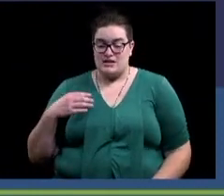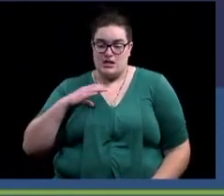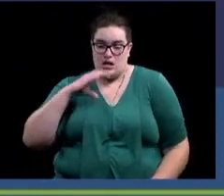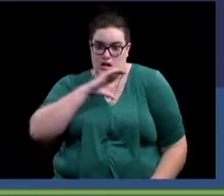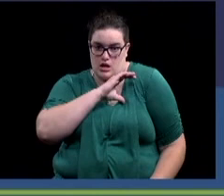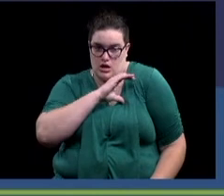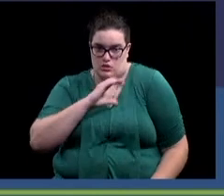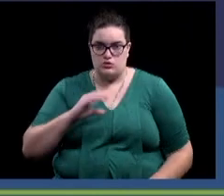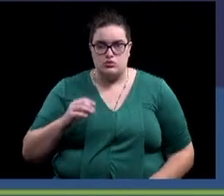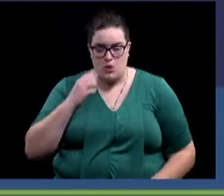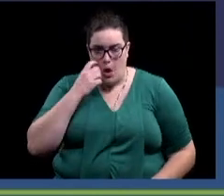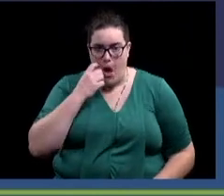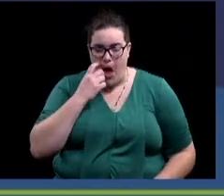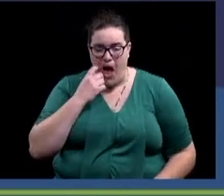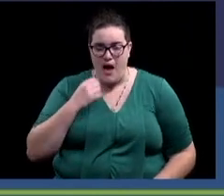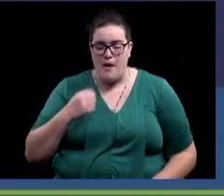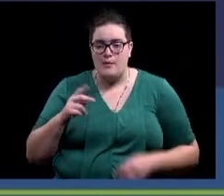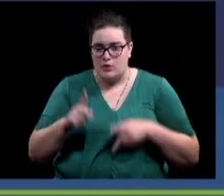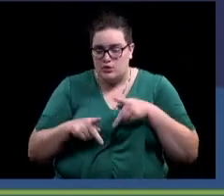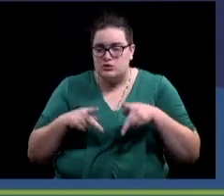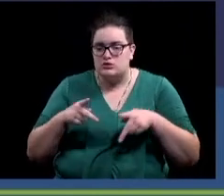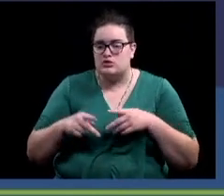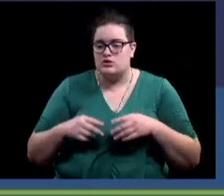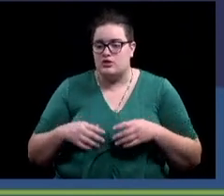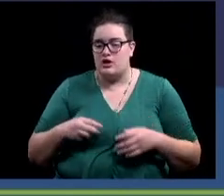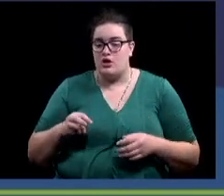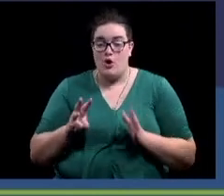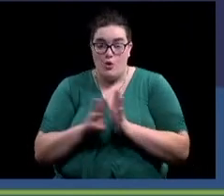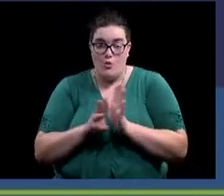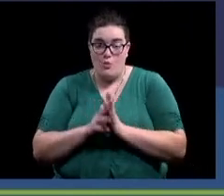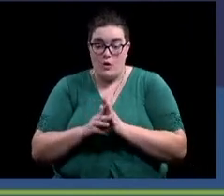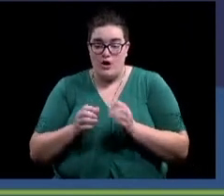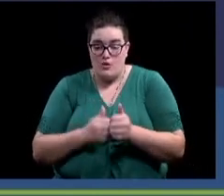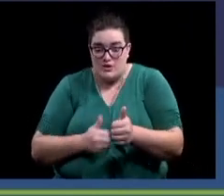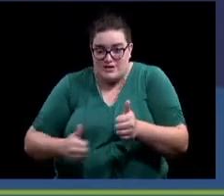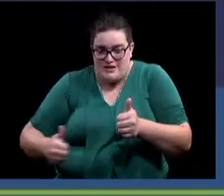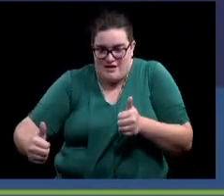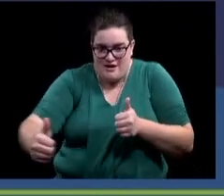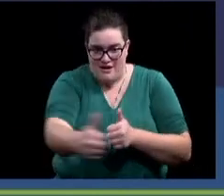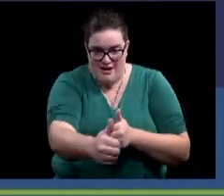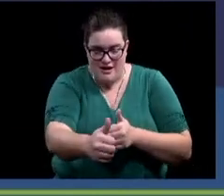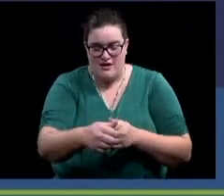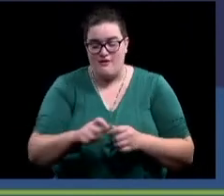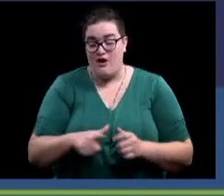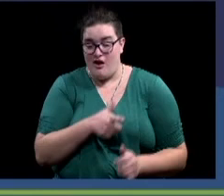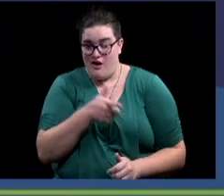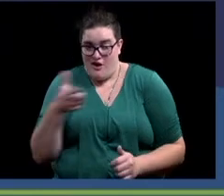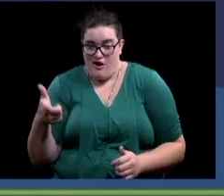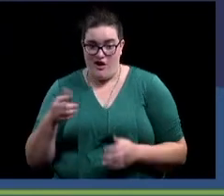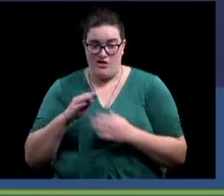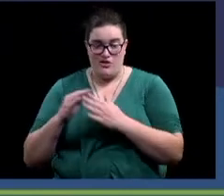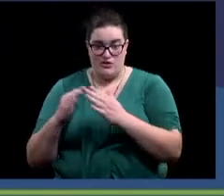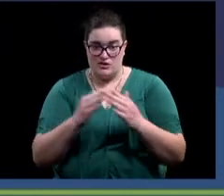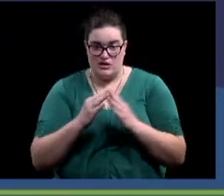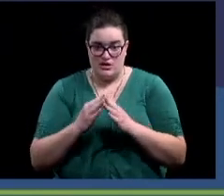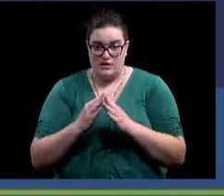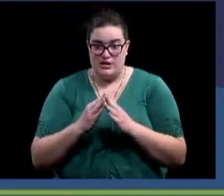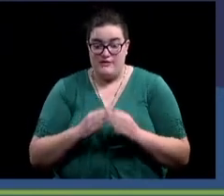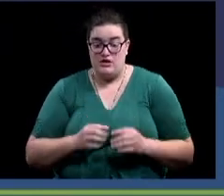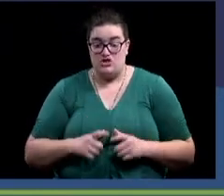other cities. Even cities that are 2, 3, 4 times larger than Waco, but yet we're still ahead of them as far